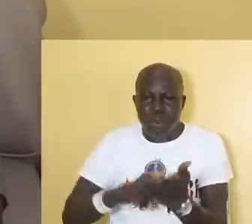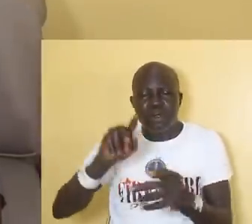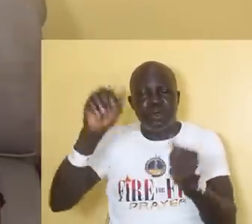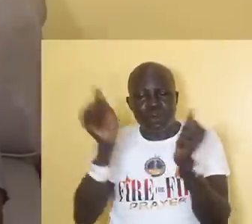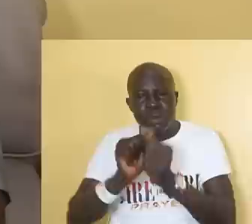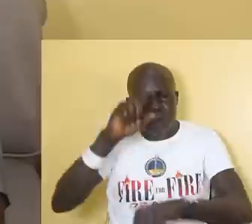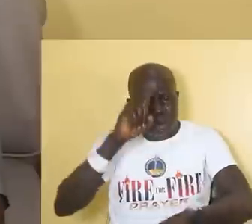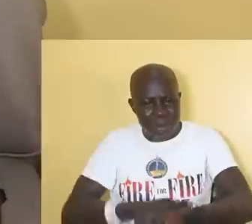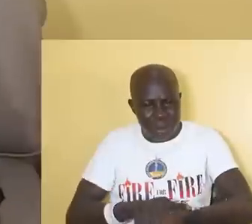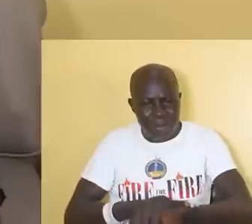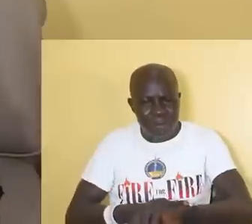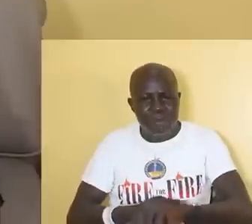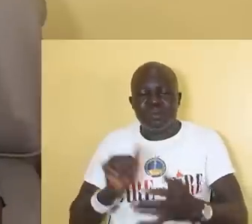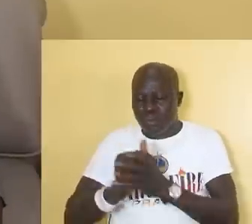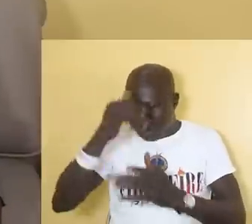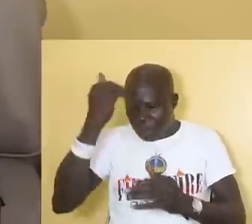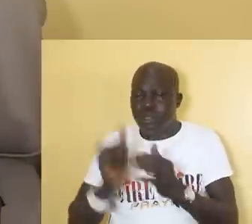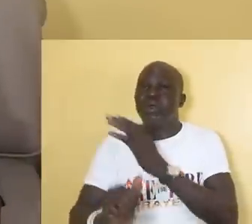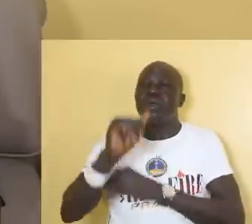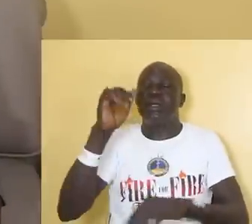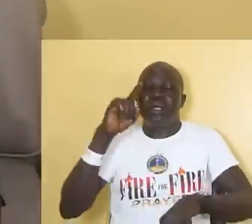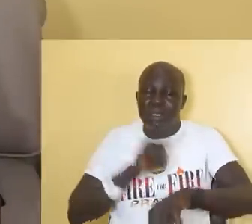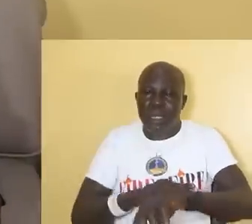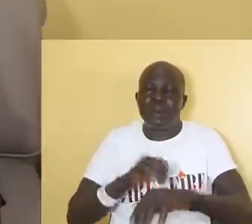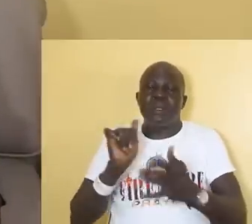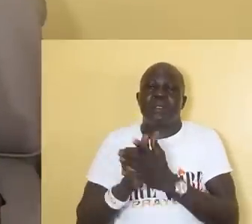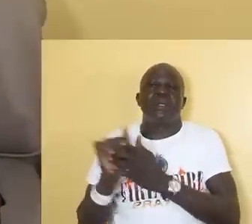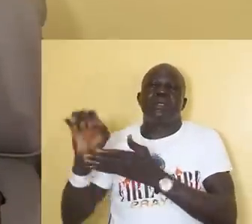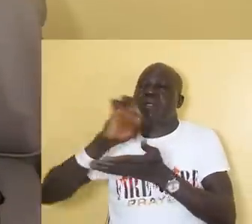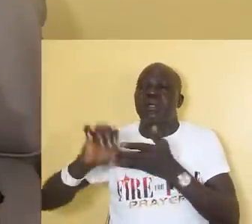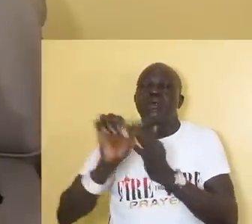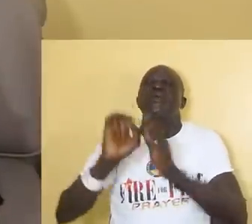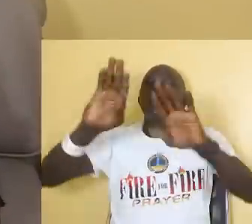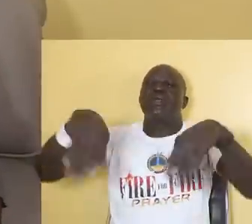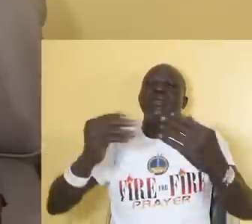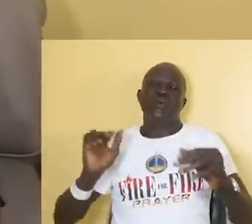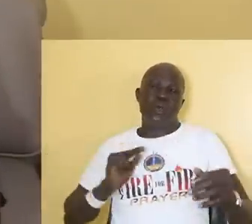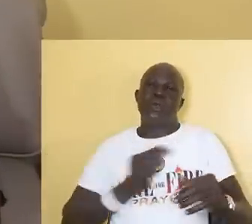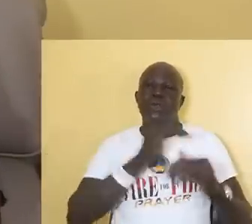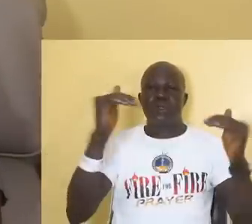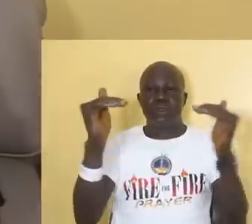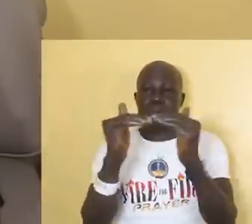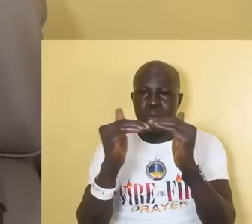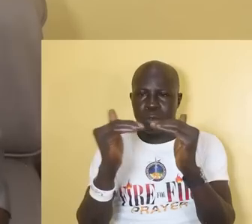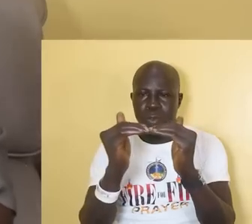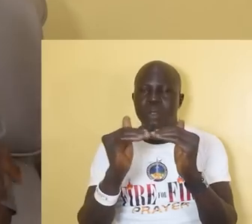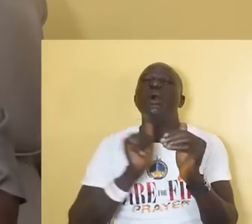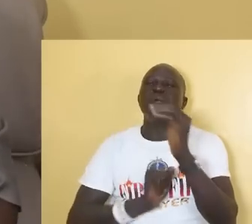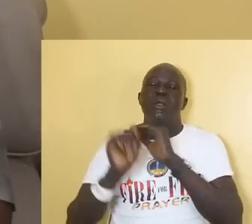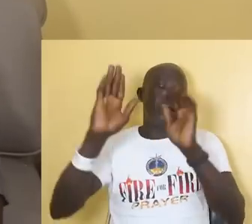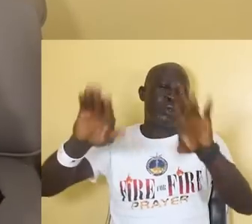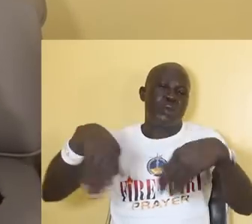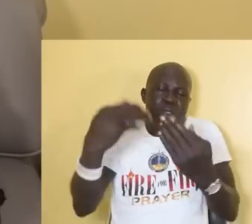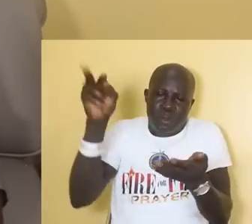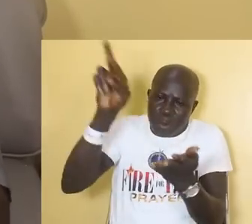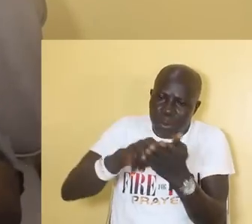cannot start. It will be equal. All of us will be. His only time that is scarce. God gives you one more time. Ni Olorun ma da pada fun yin. Amen.